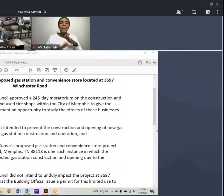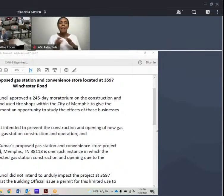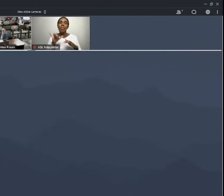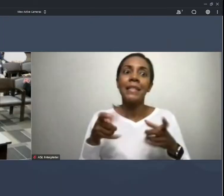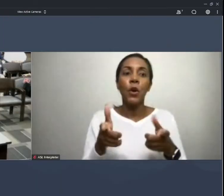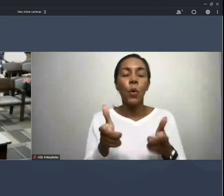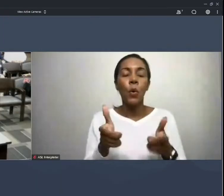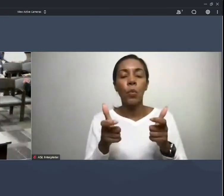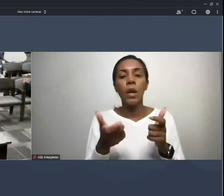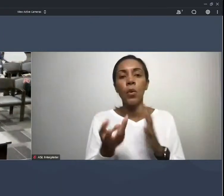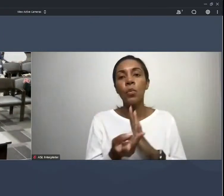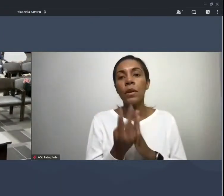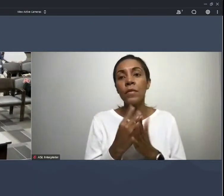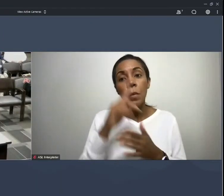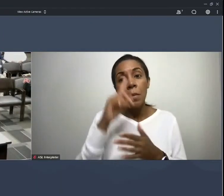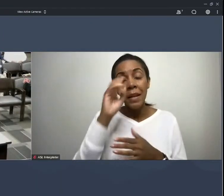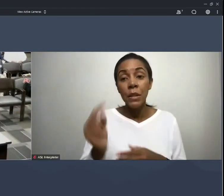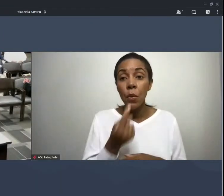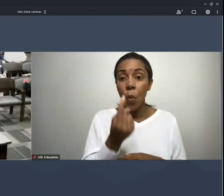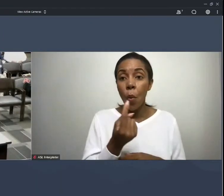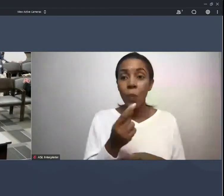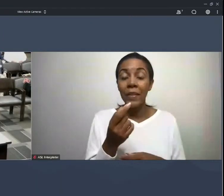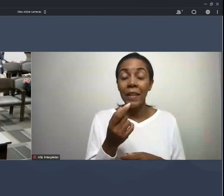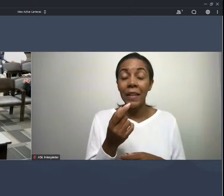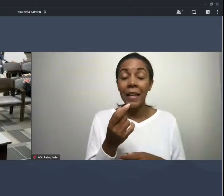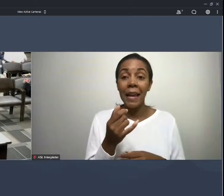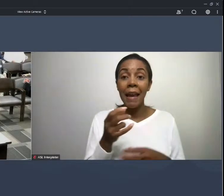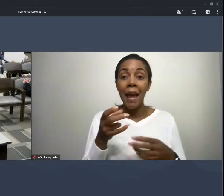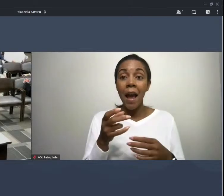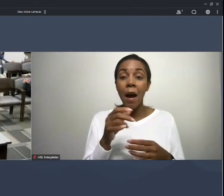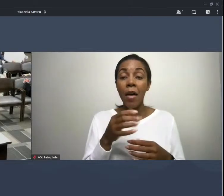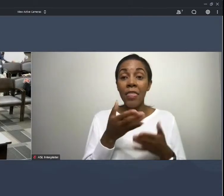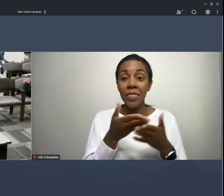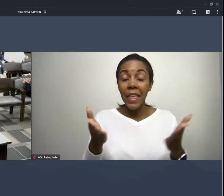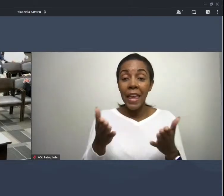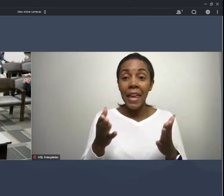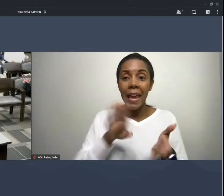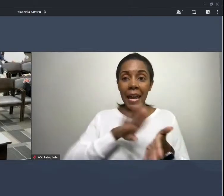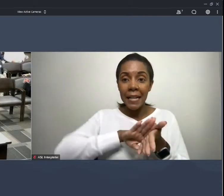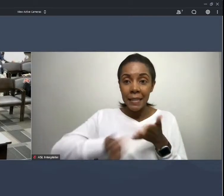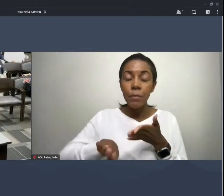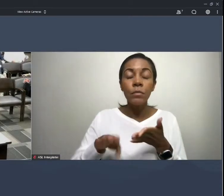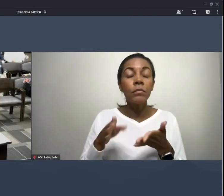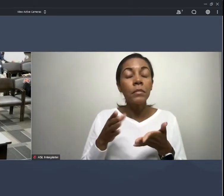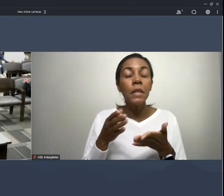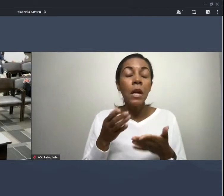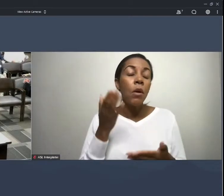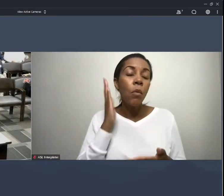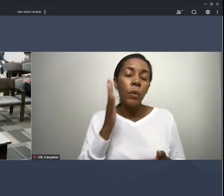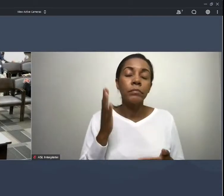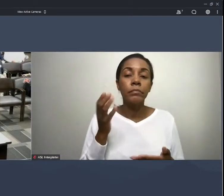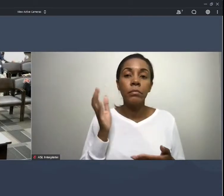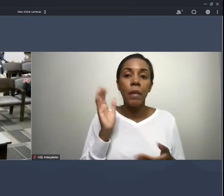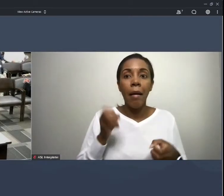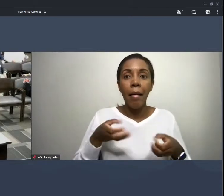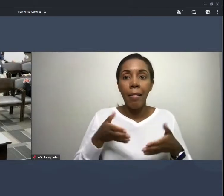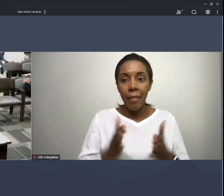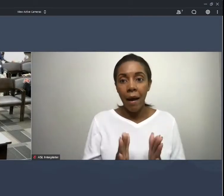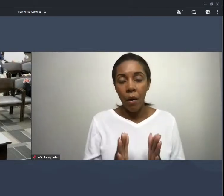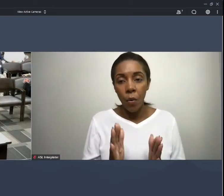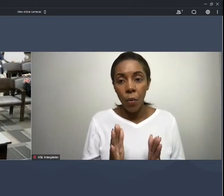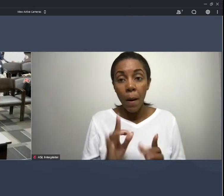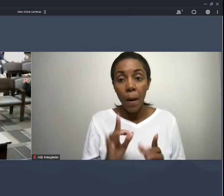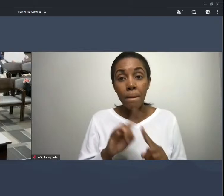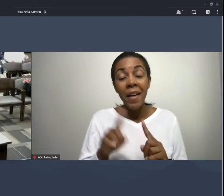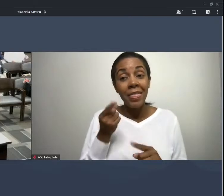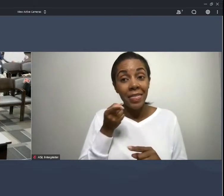review because the only items eligible for an exception would otherwise be permitted. And this is this particular